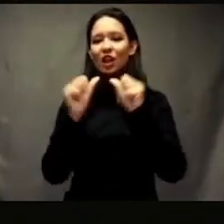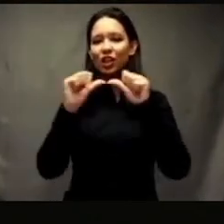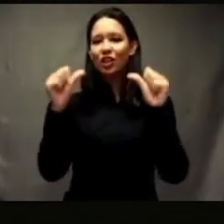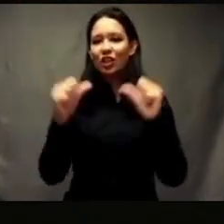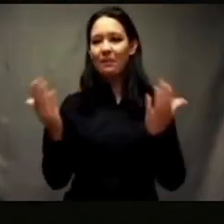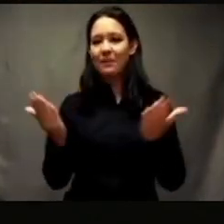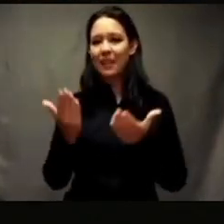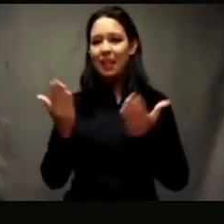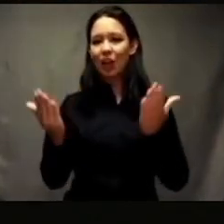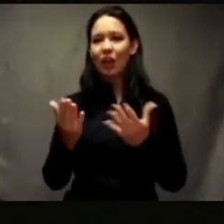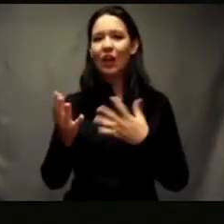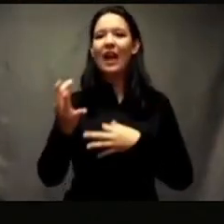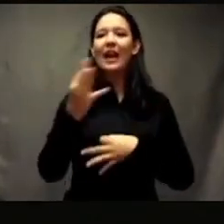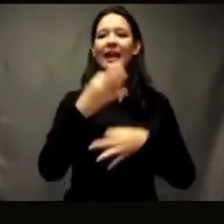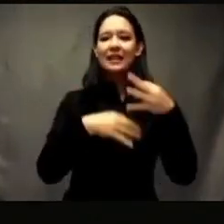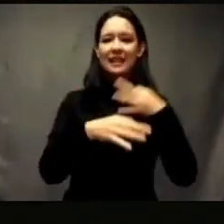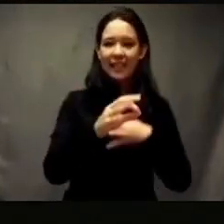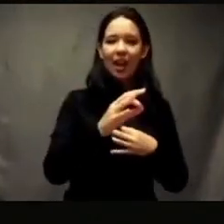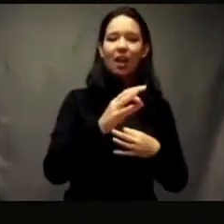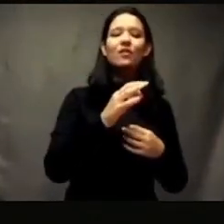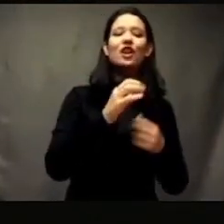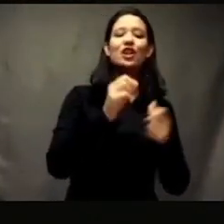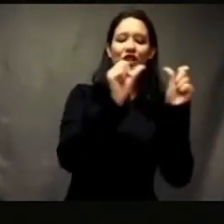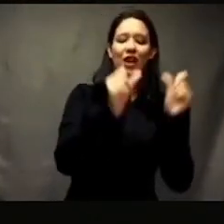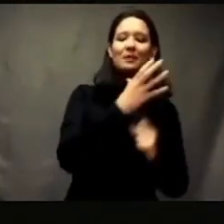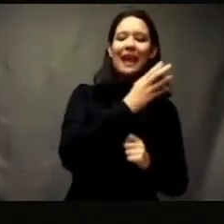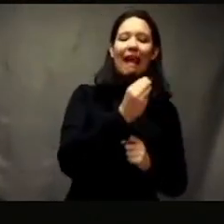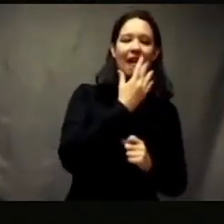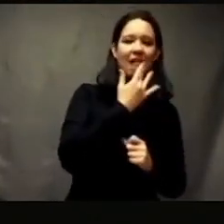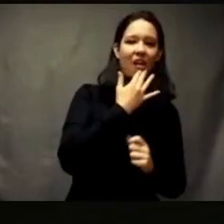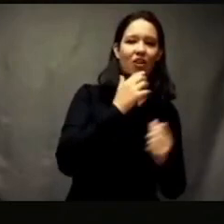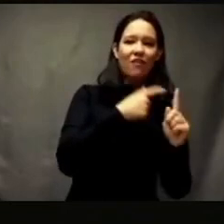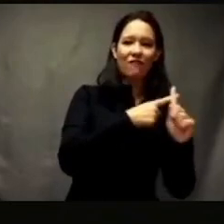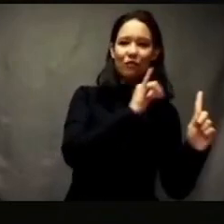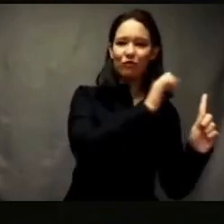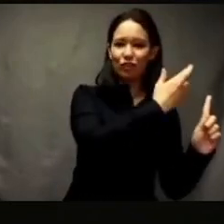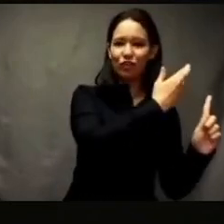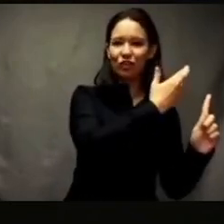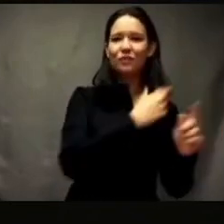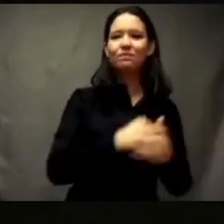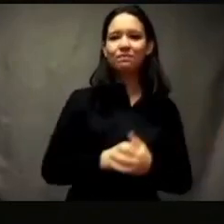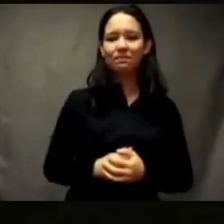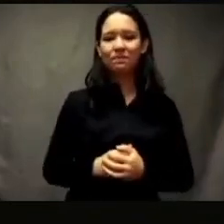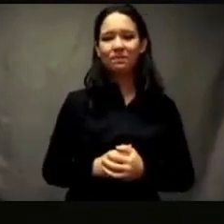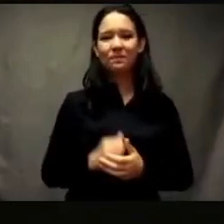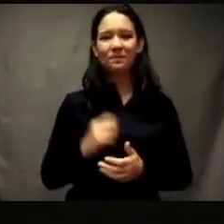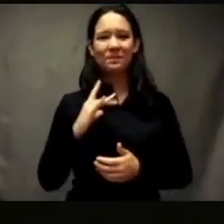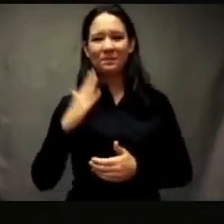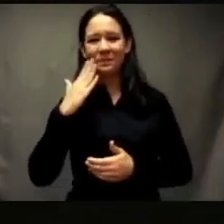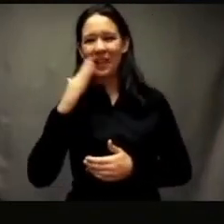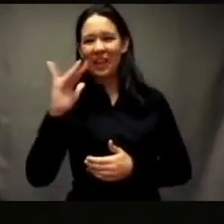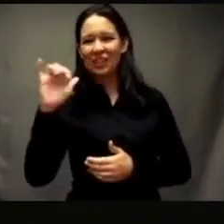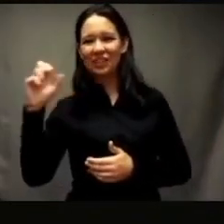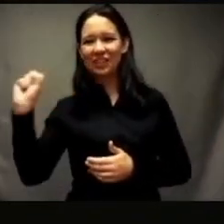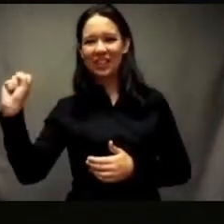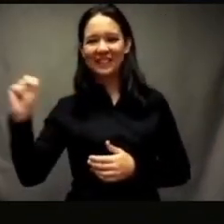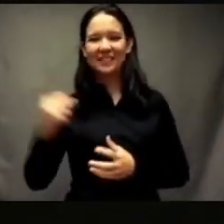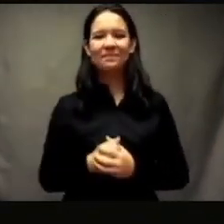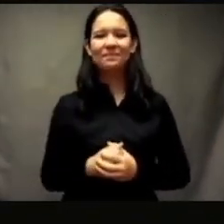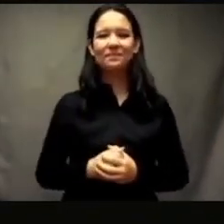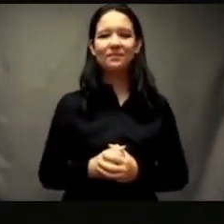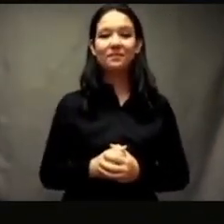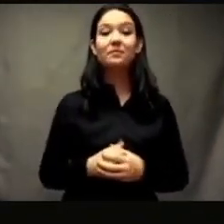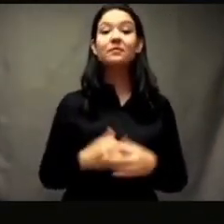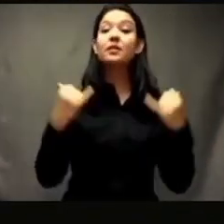rather than in the shapes and the colors on ScratchJr. Great. Awesome. Thank you, Jess. Okay, so now I